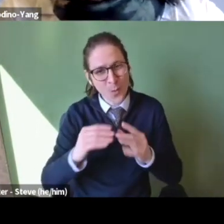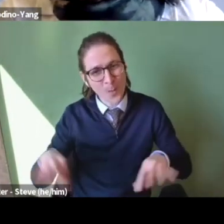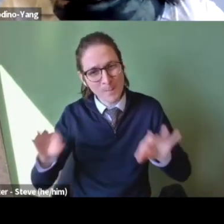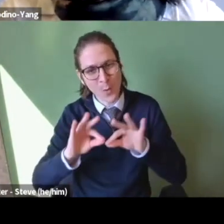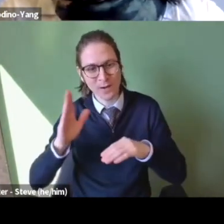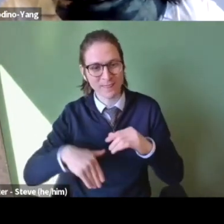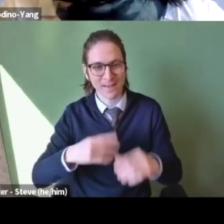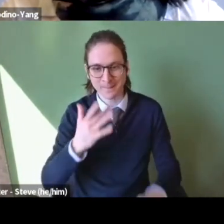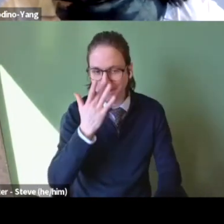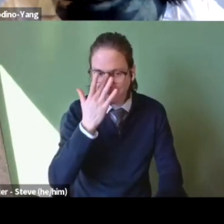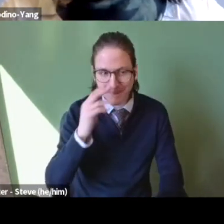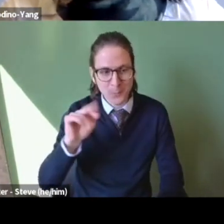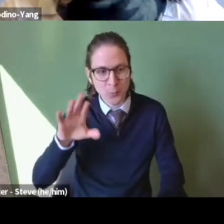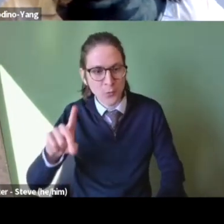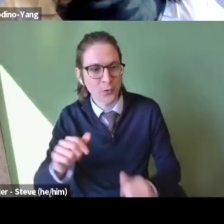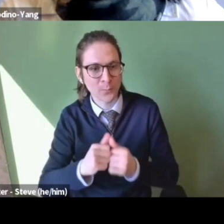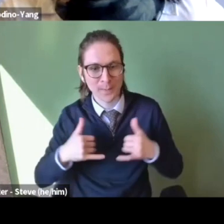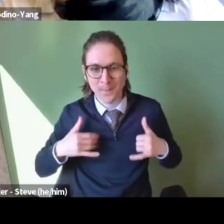table.